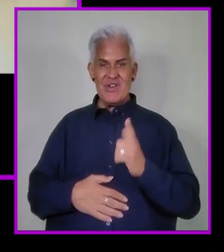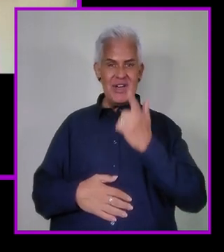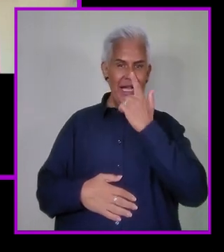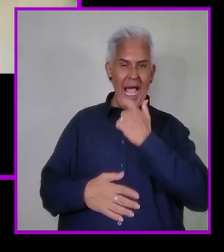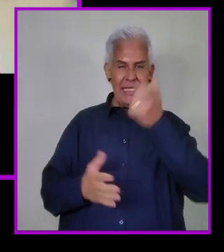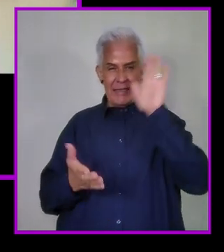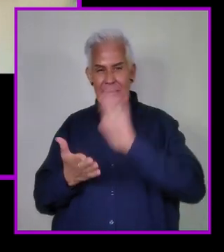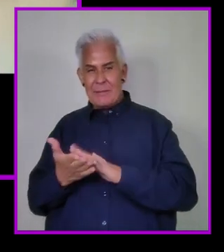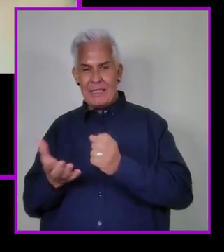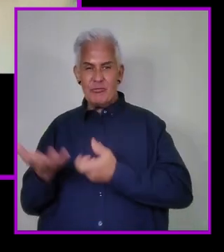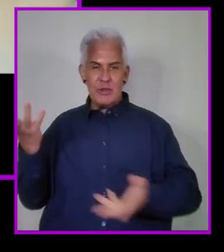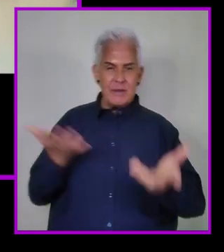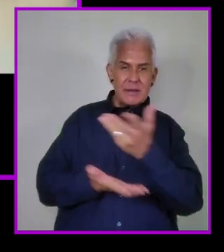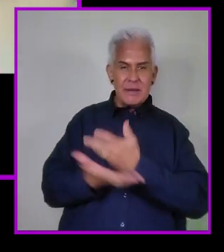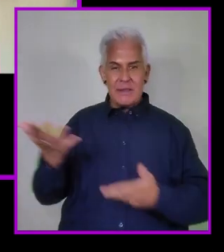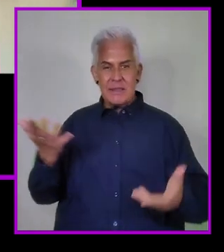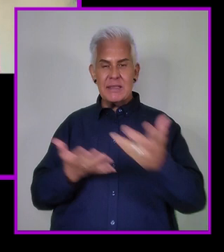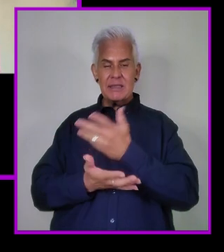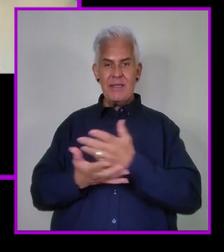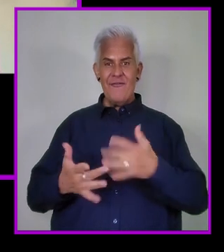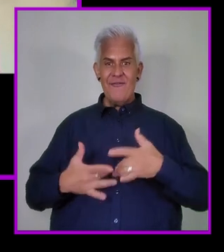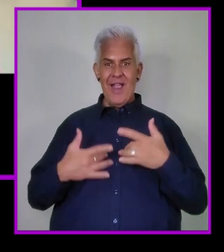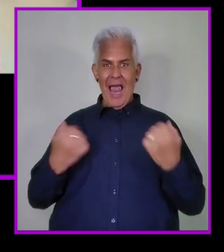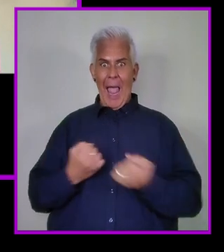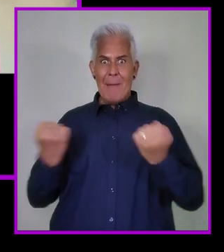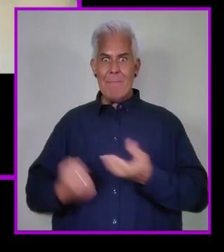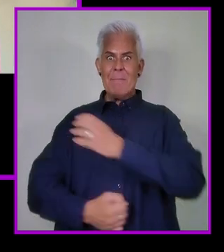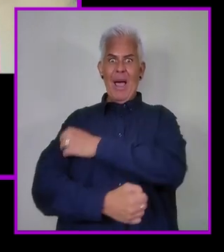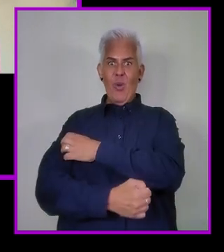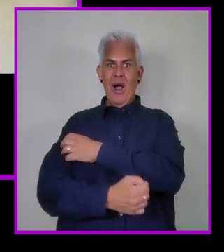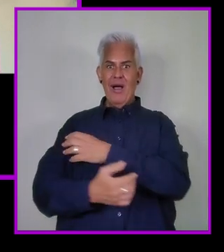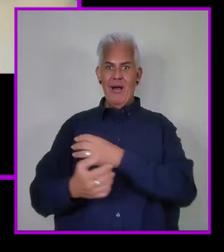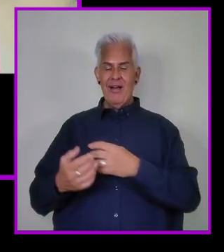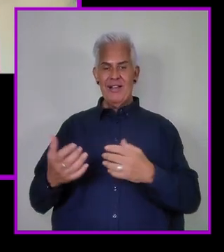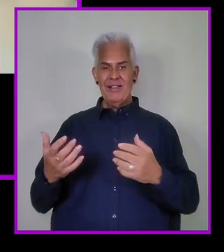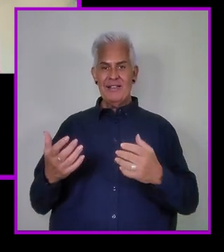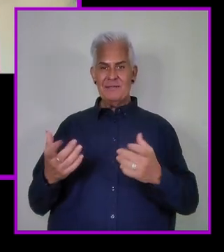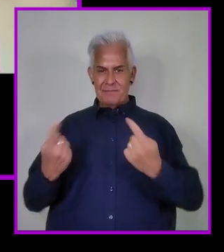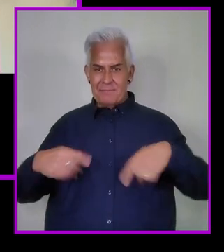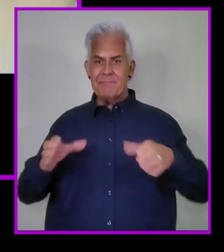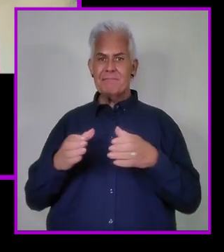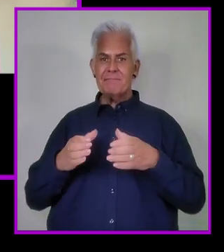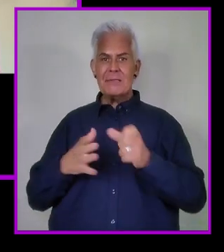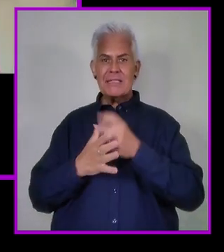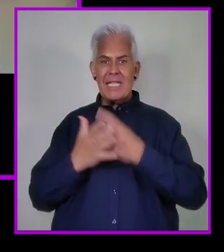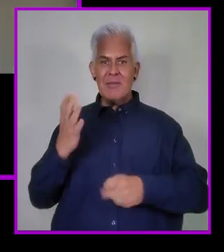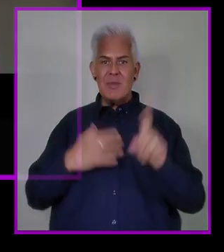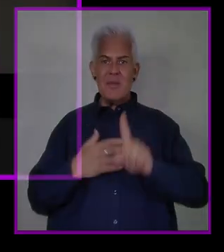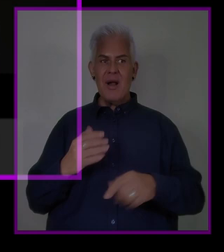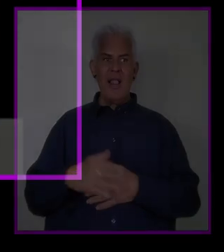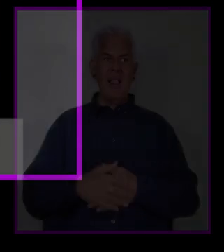our experiences. And that's been so empowering, I think, for us as a group of disabled